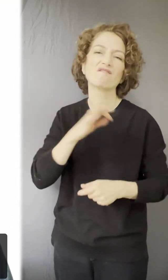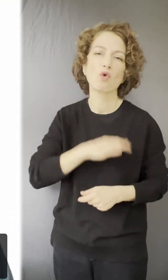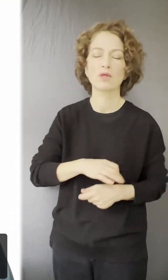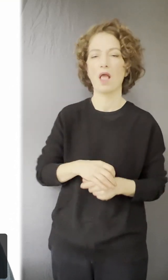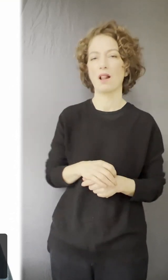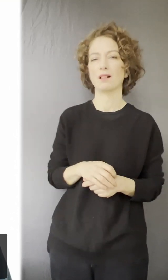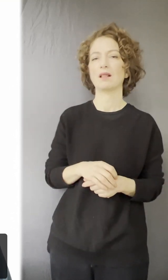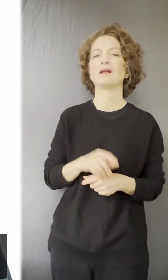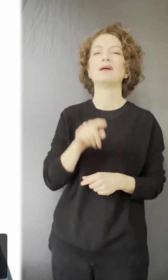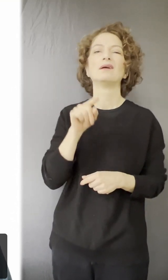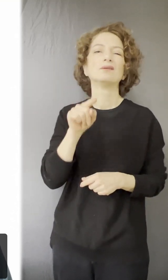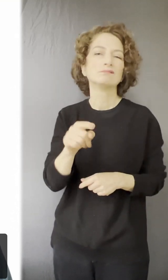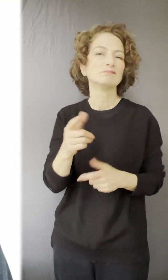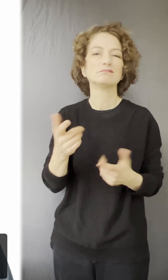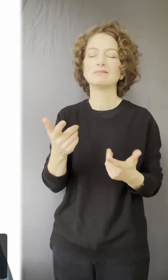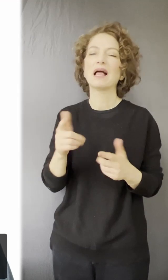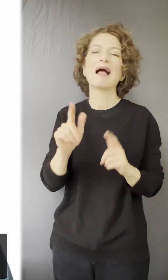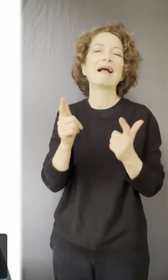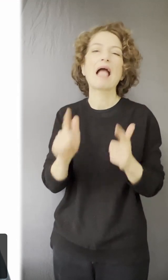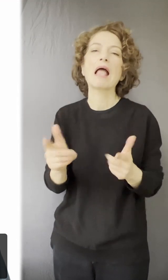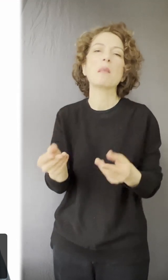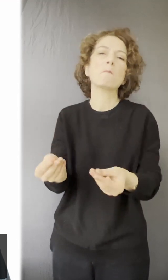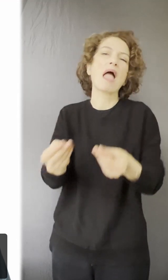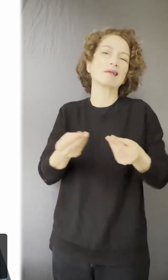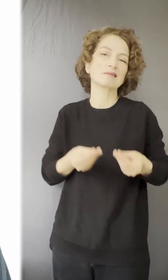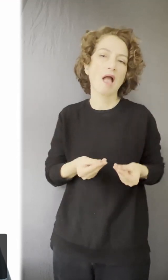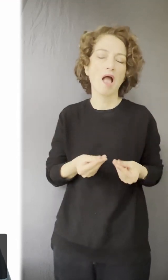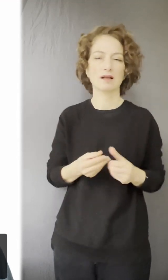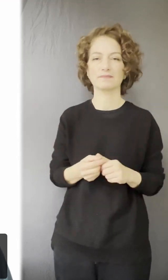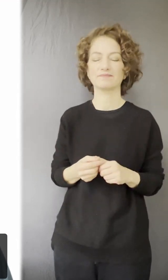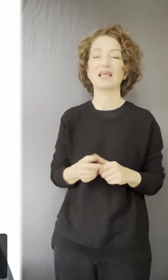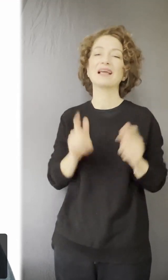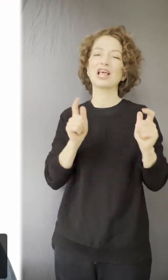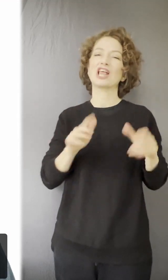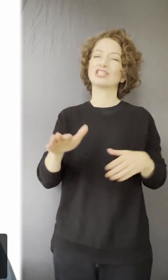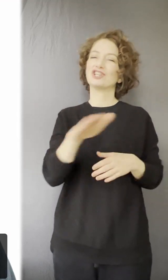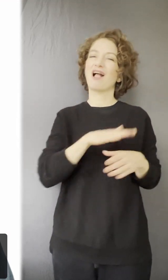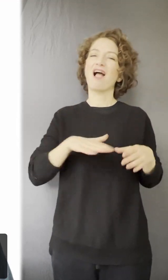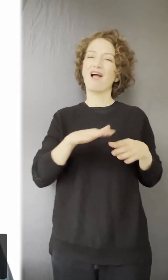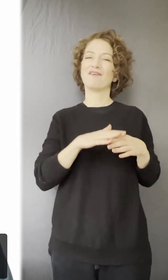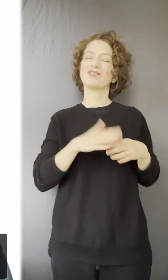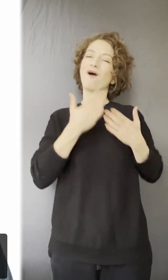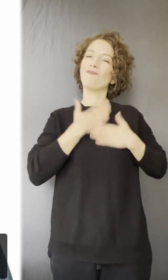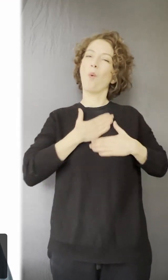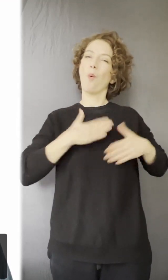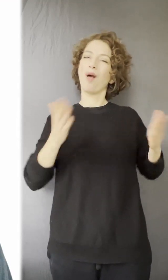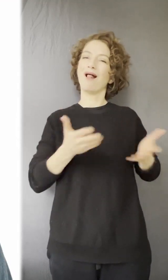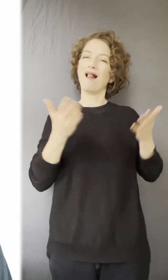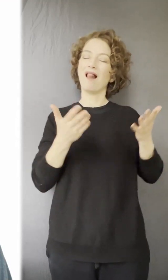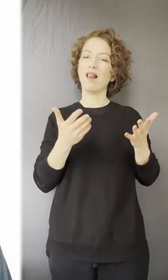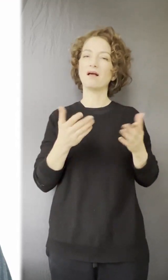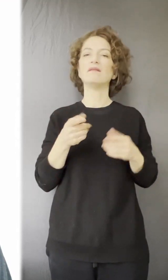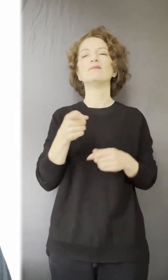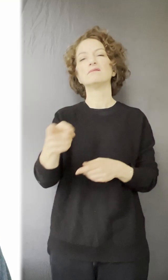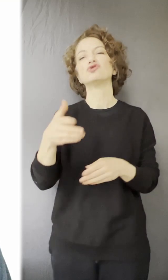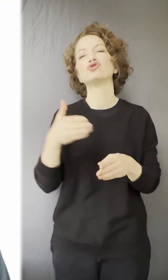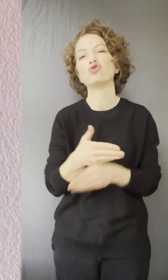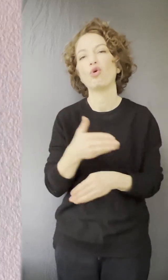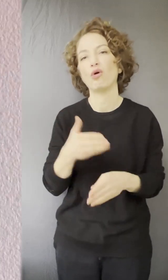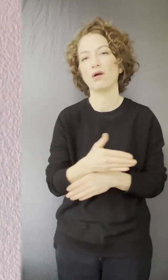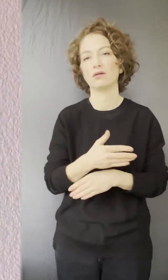meaning disadvantageous, not beneficial, a threat to the common good.